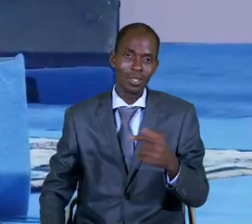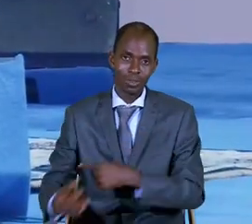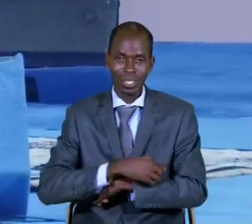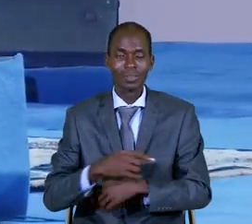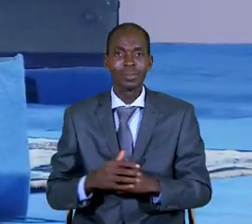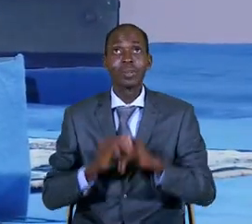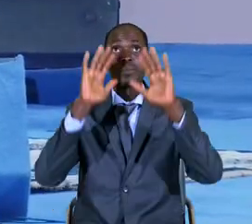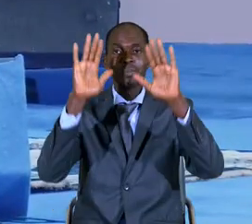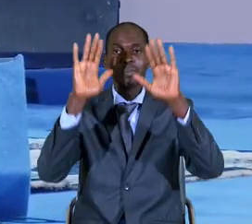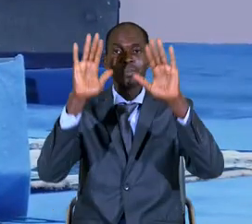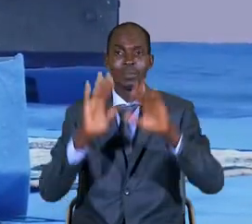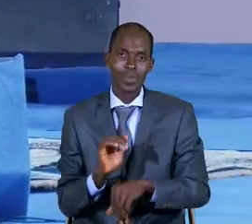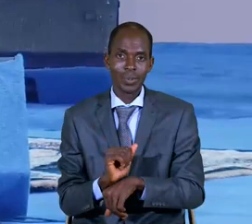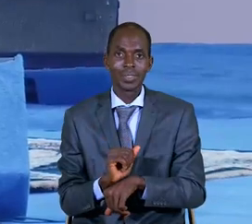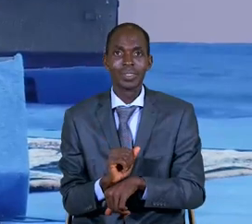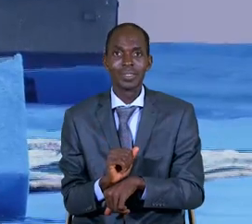Miracle.